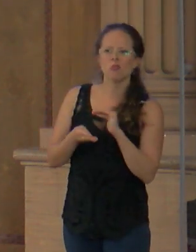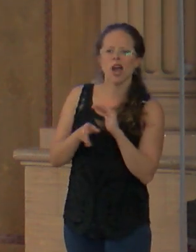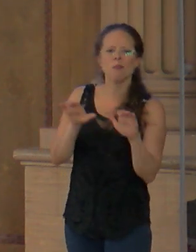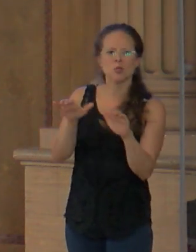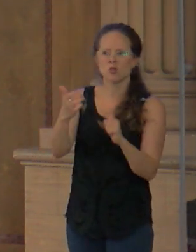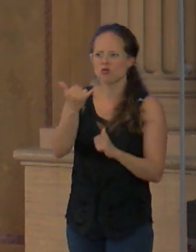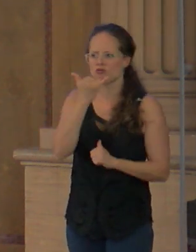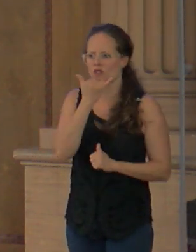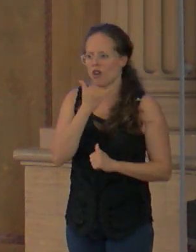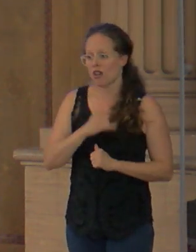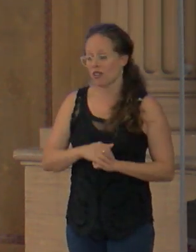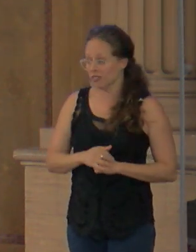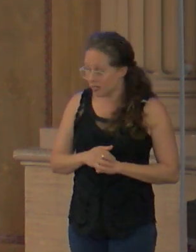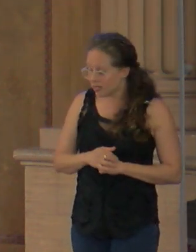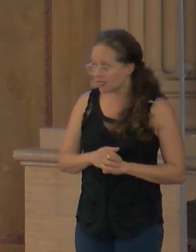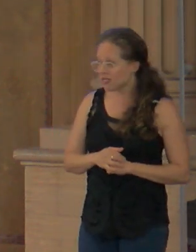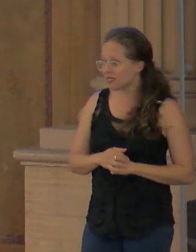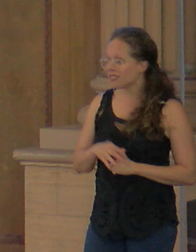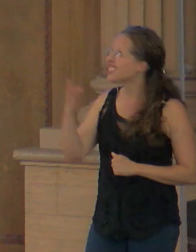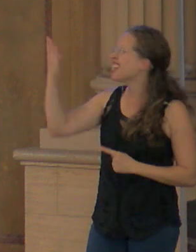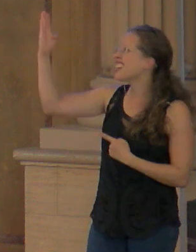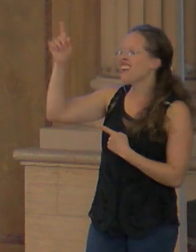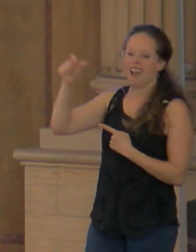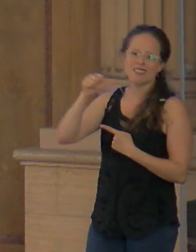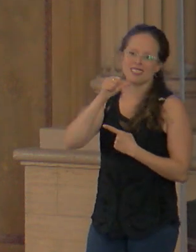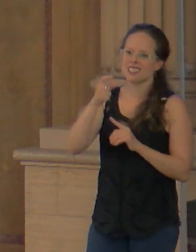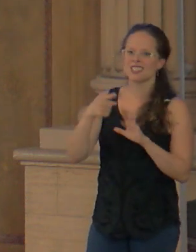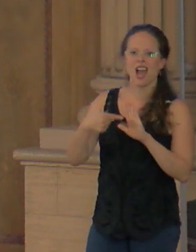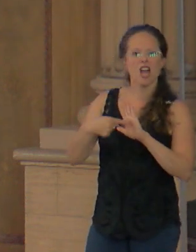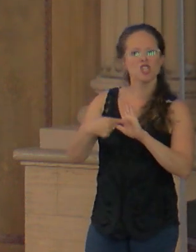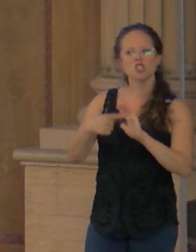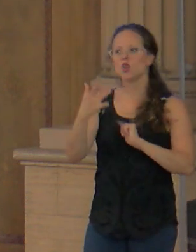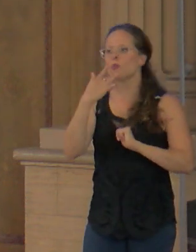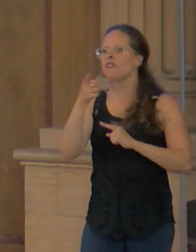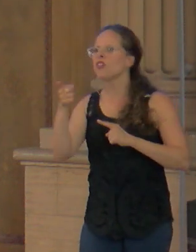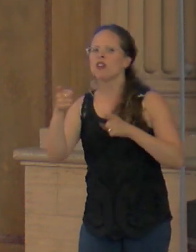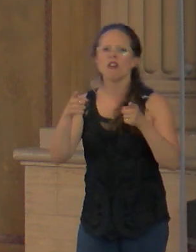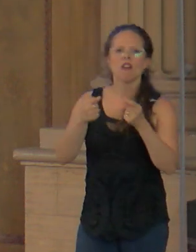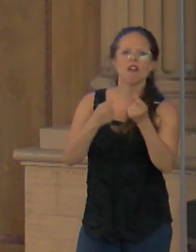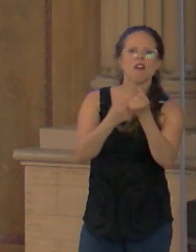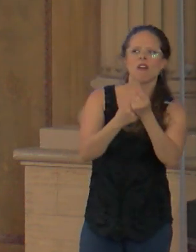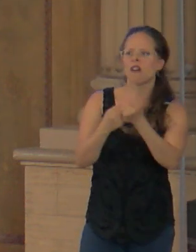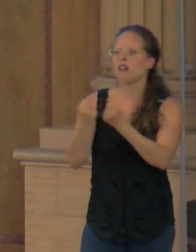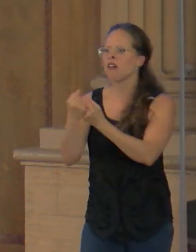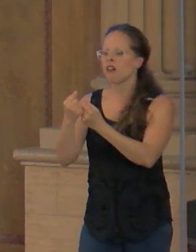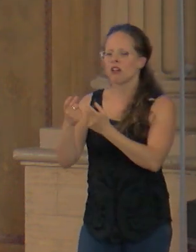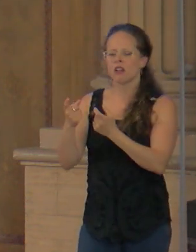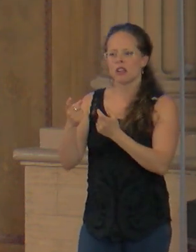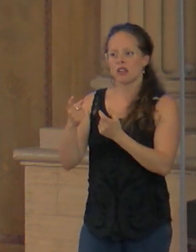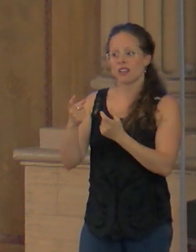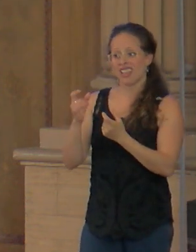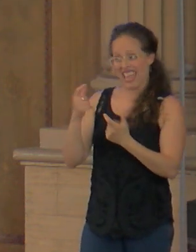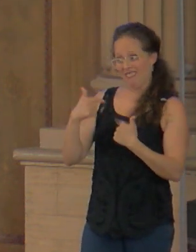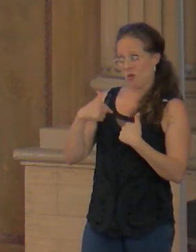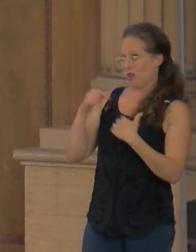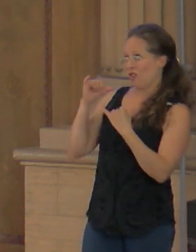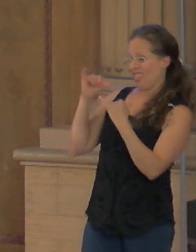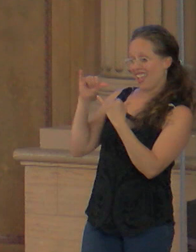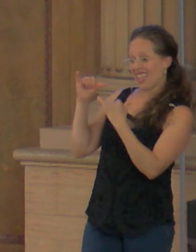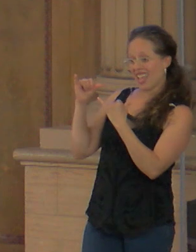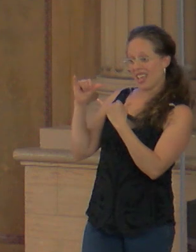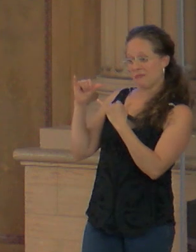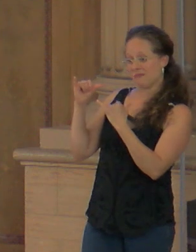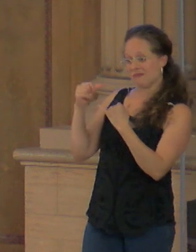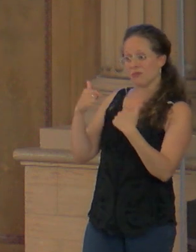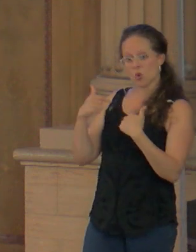Remember, Scripture says that God doesn't show partiality, and if we're living in his image, neither should we. I mean, often